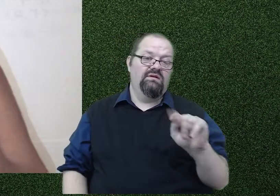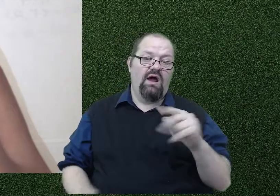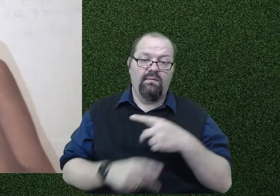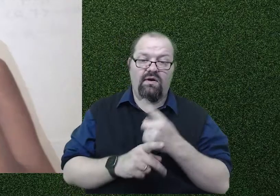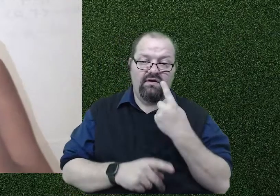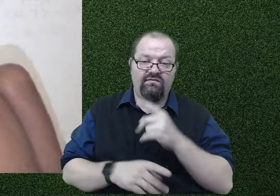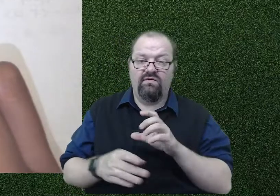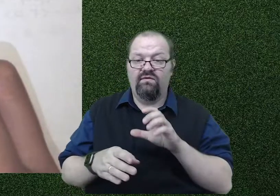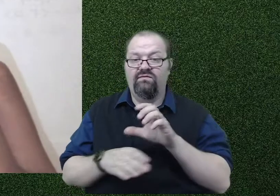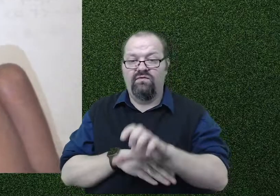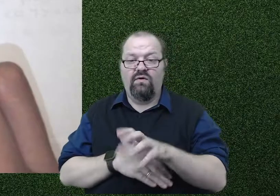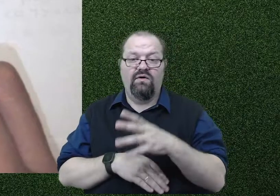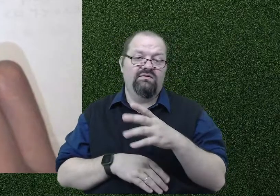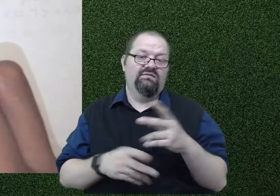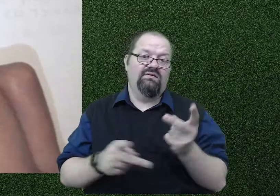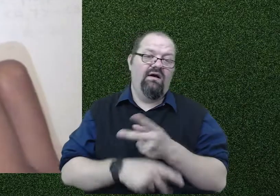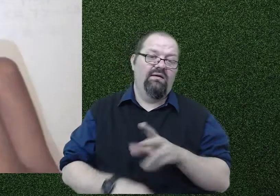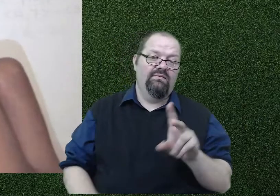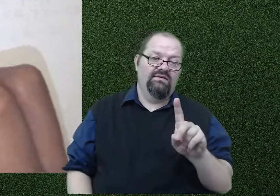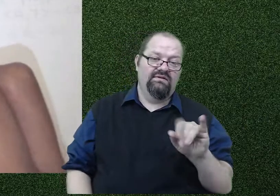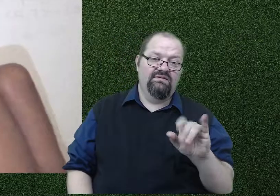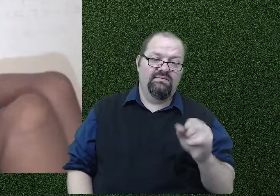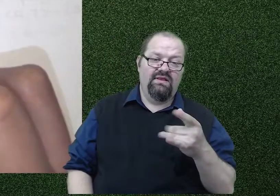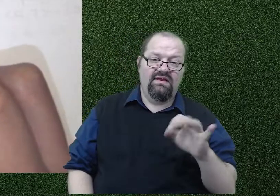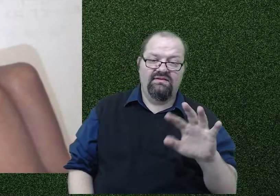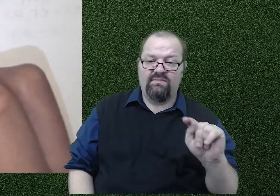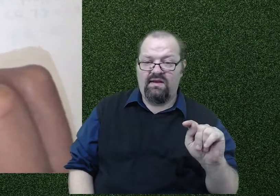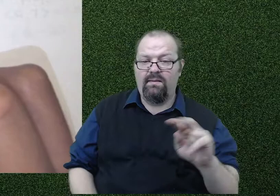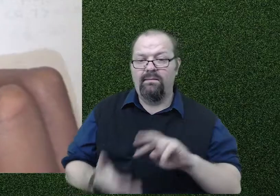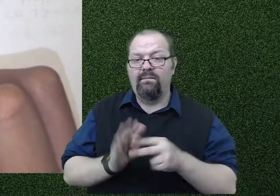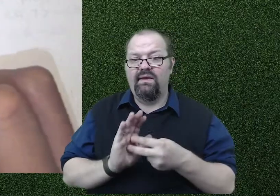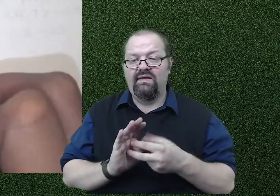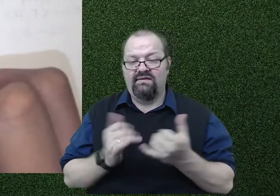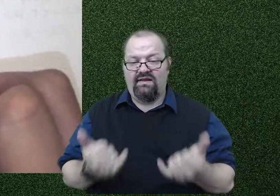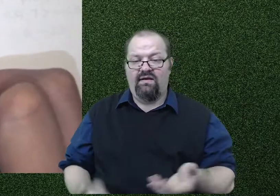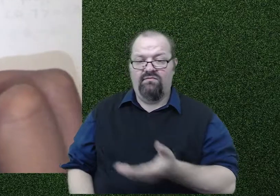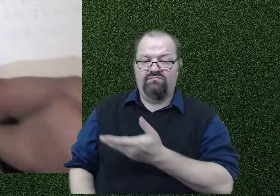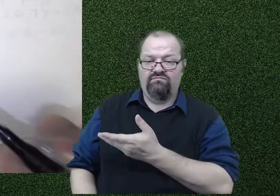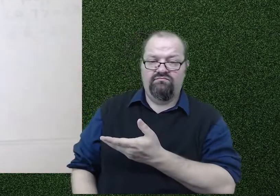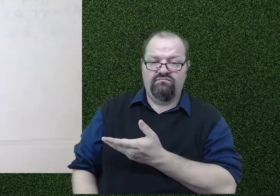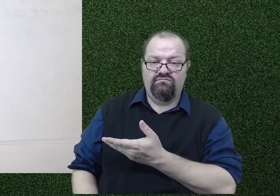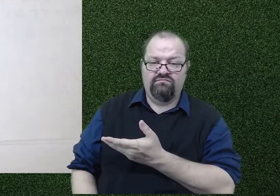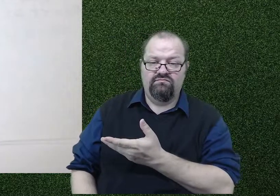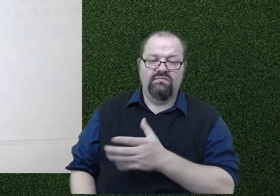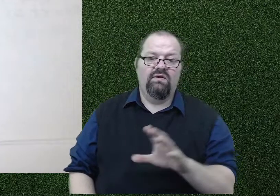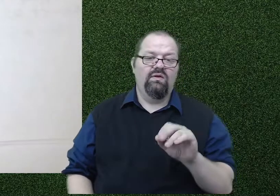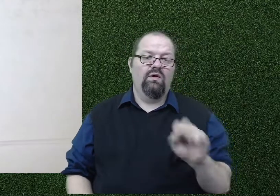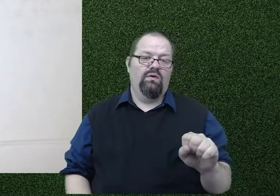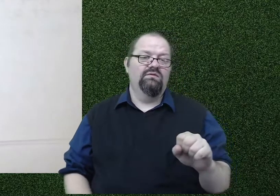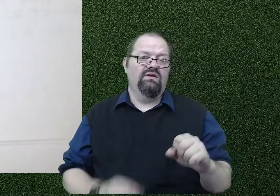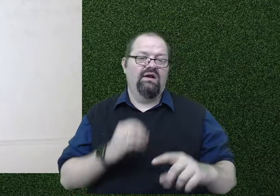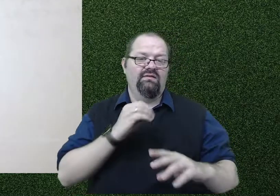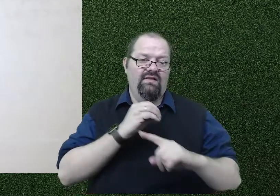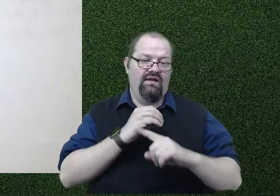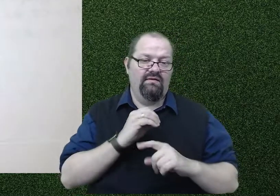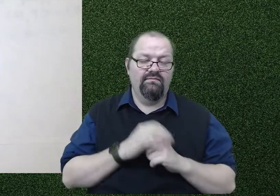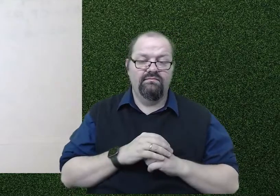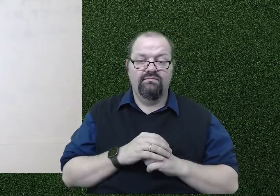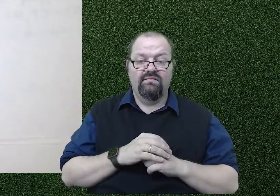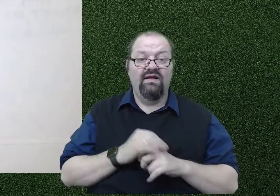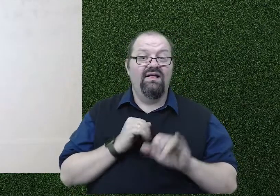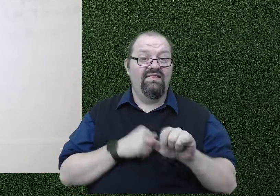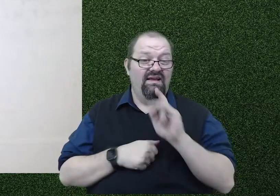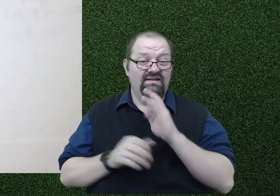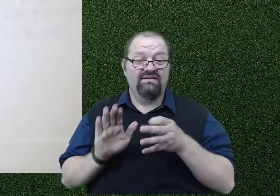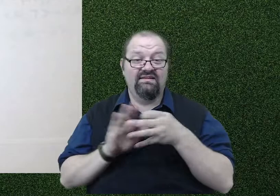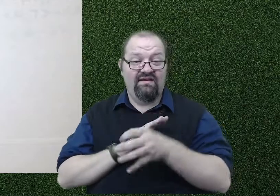you take the magnitude of the force and the magnitude of the displacement, and you multiply by the cosine of the angle between them. That's the definition